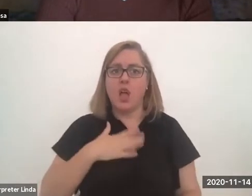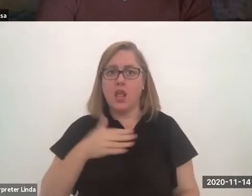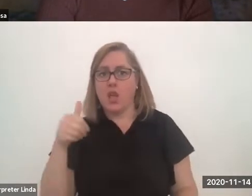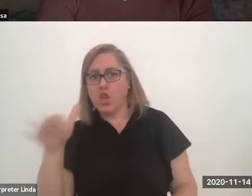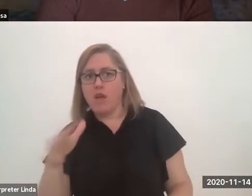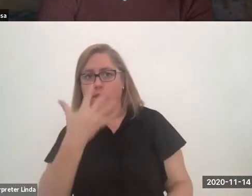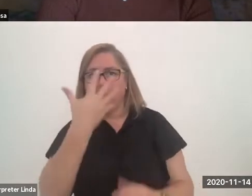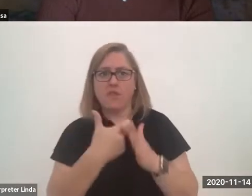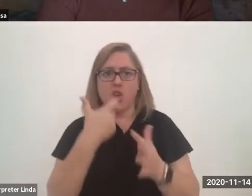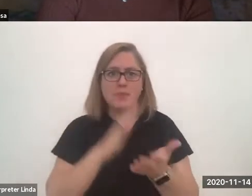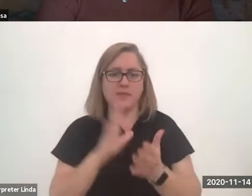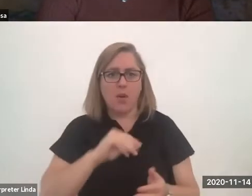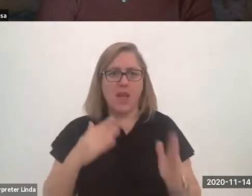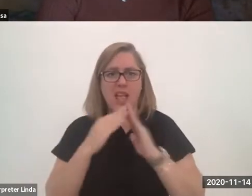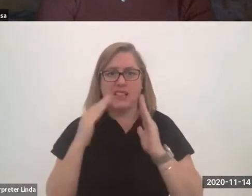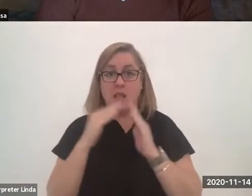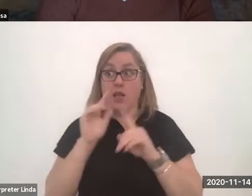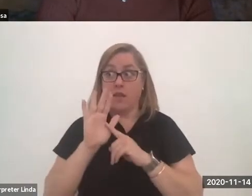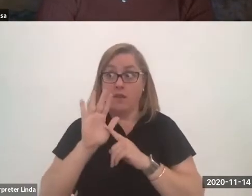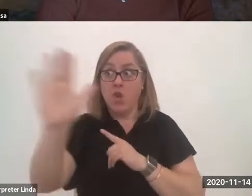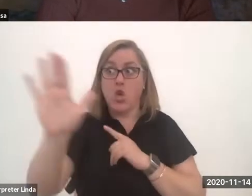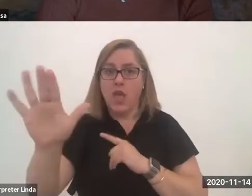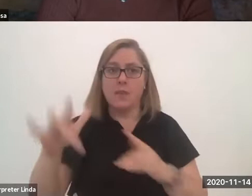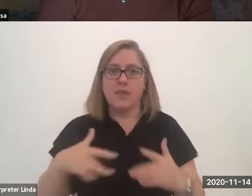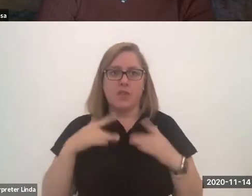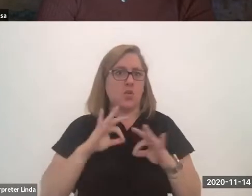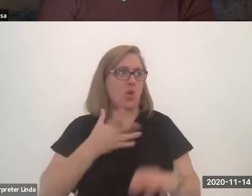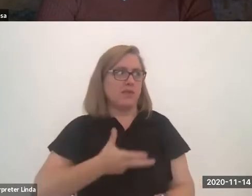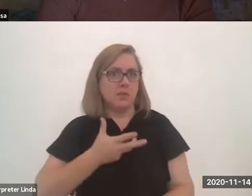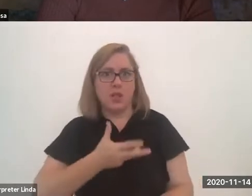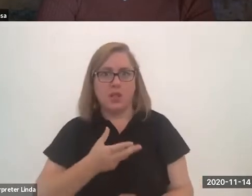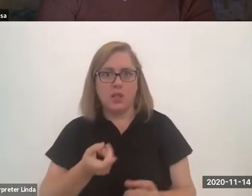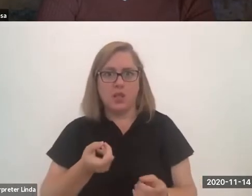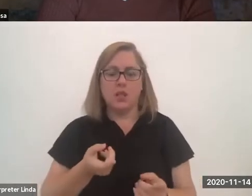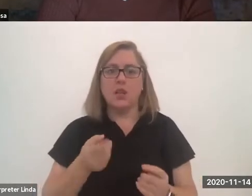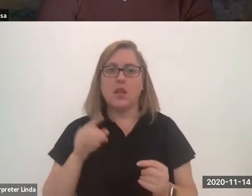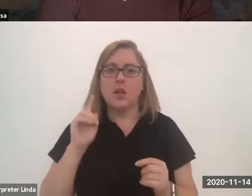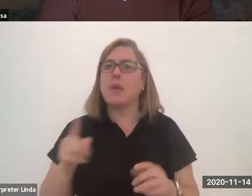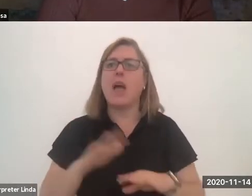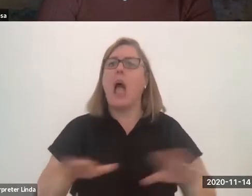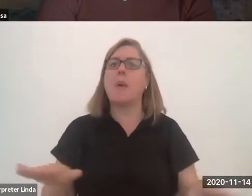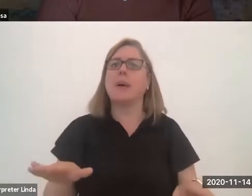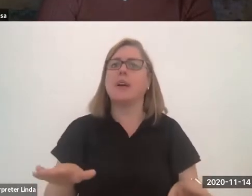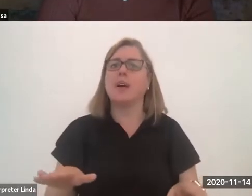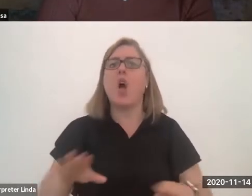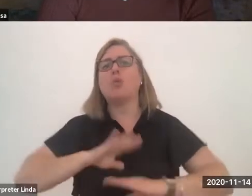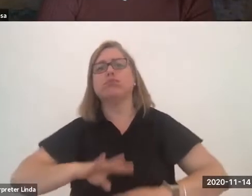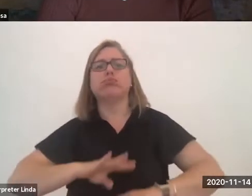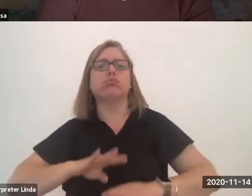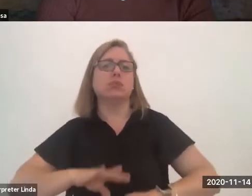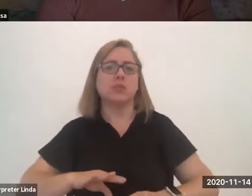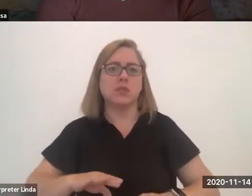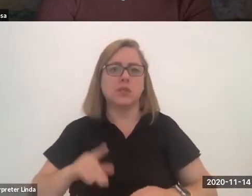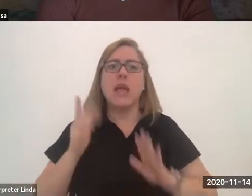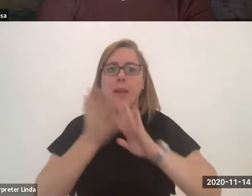from my house, because any further than that starts to make me feel a bit uncomfortable. But I'm not allowed to. Isn't that convenient? I'll really